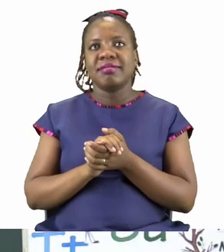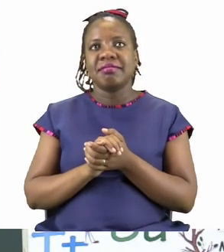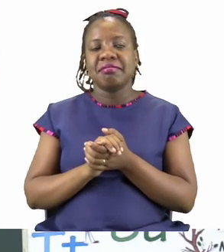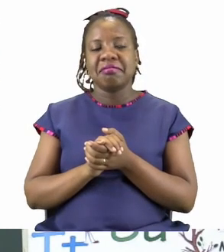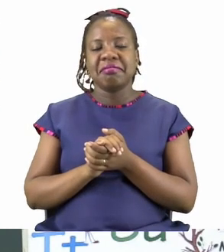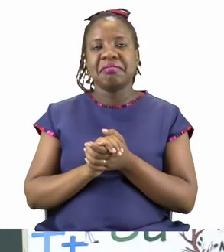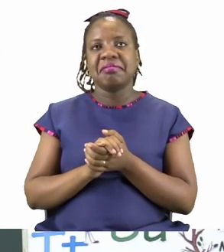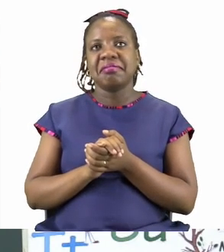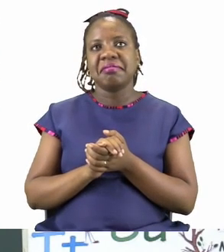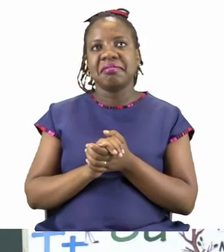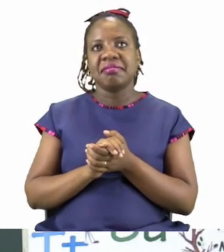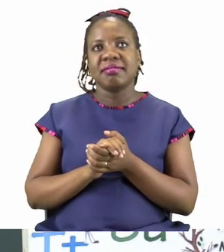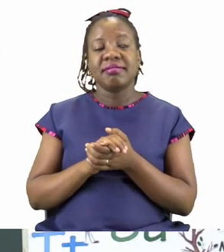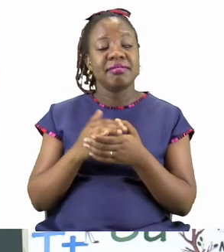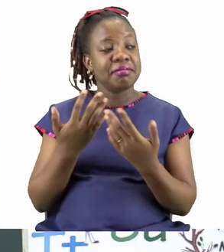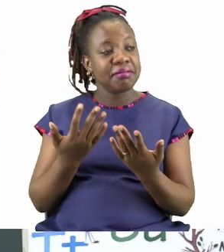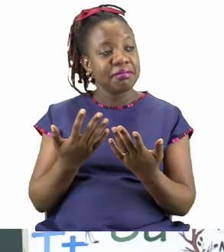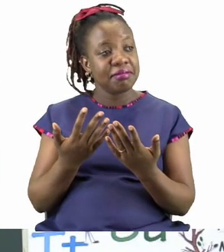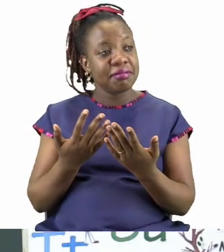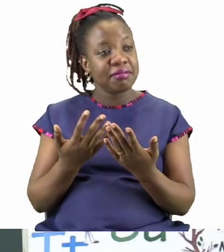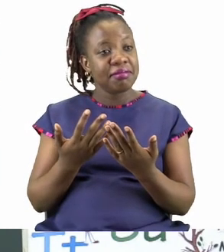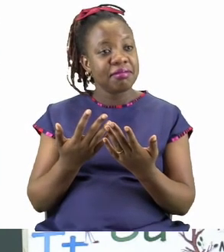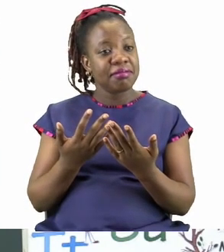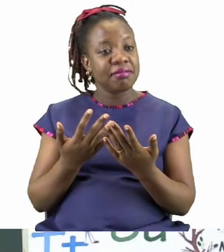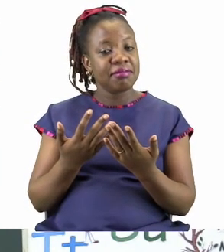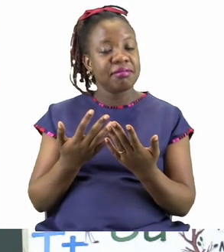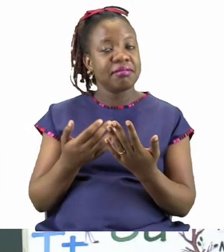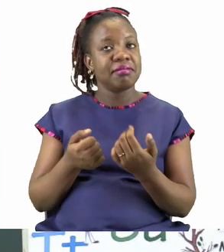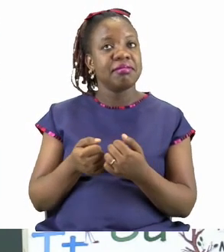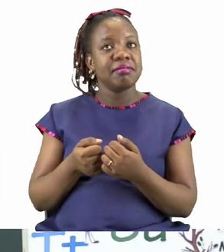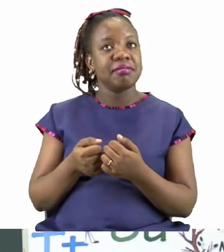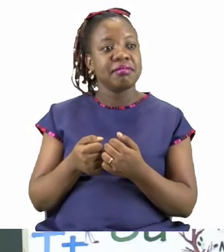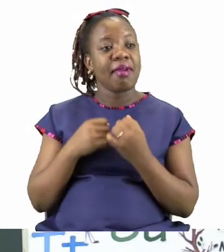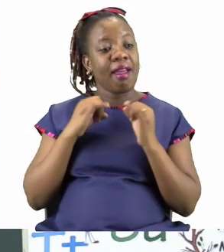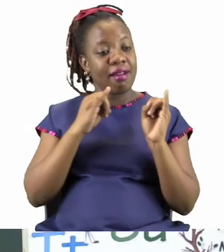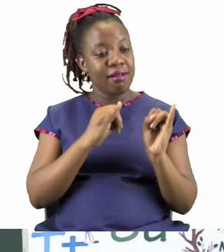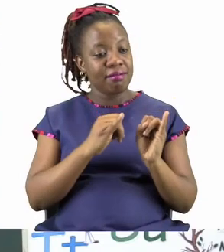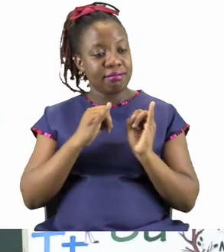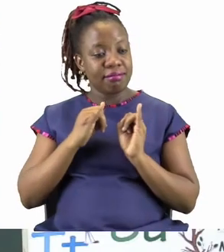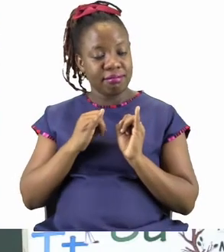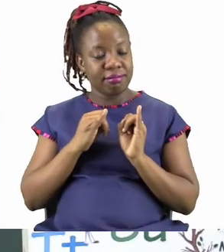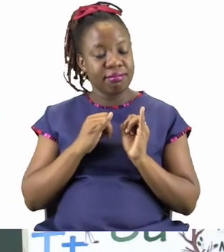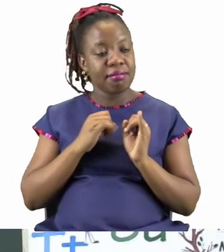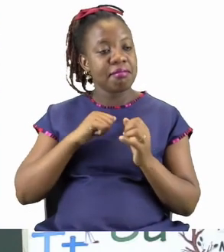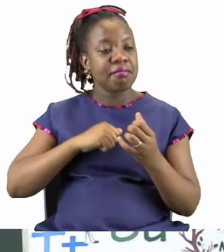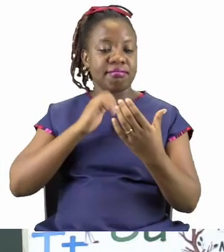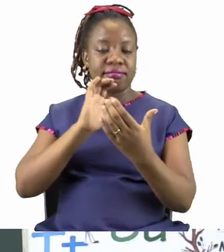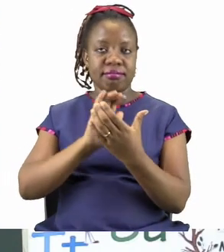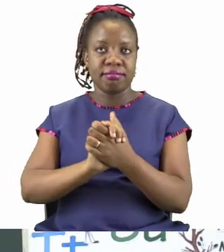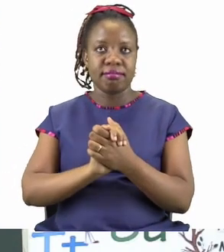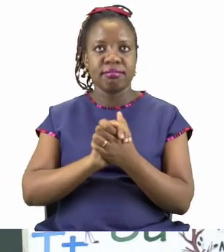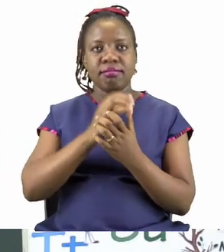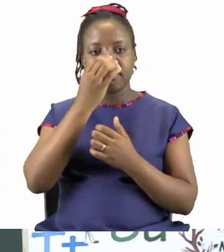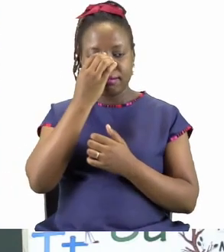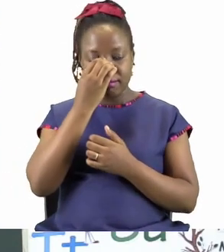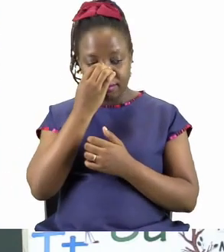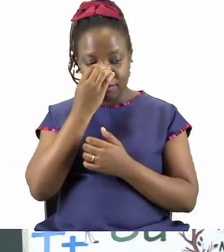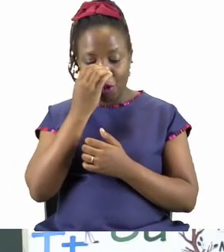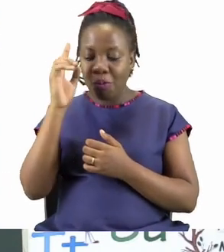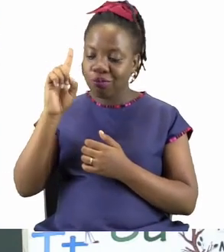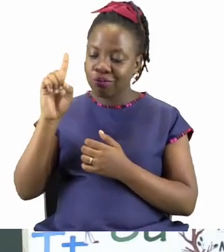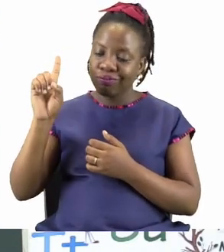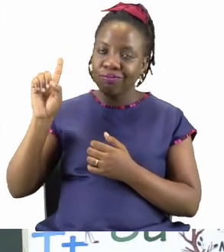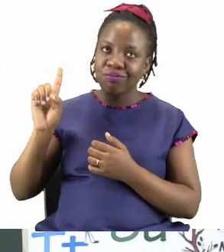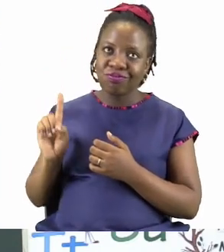done. Now, boys and girls, before we go home, I invited my friend Zoshi to come along and say goodbye with